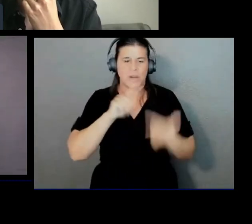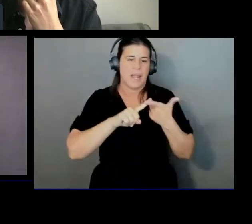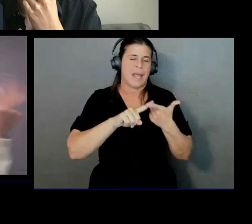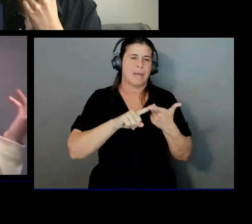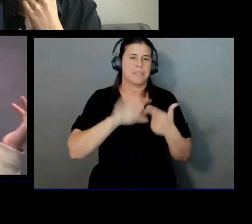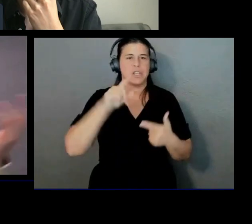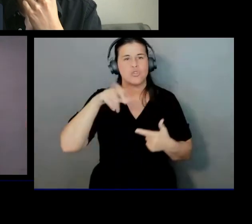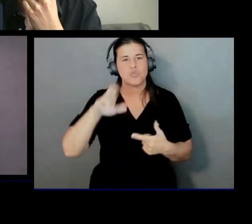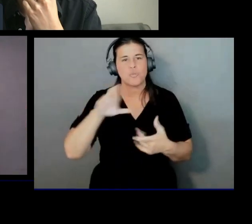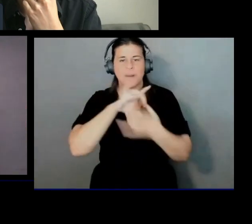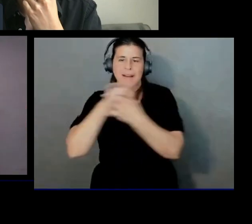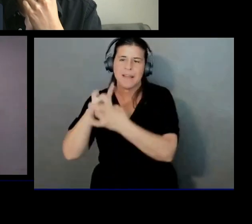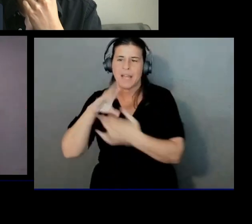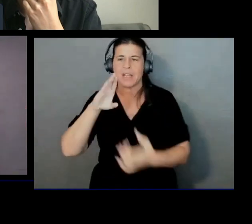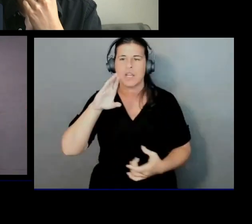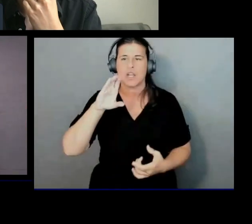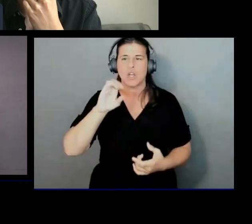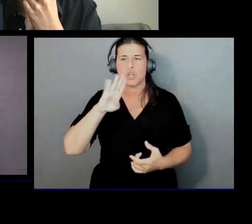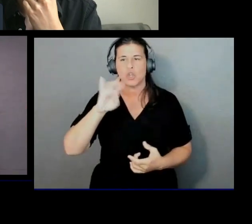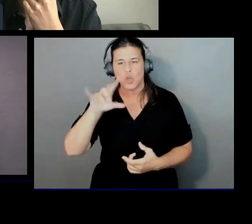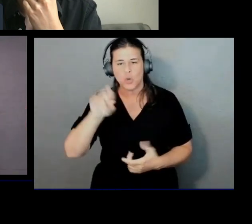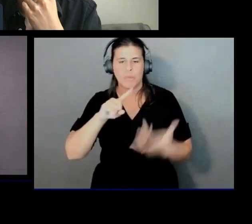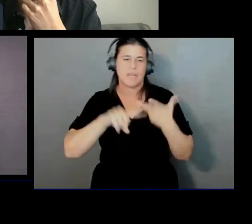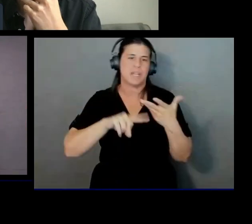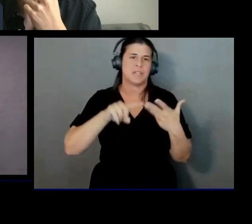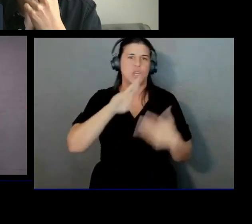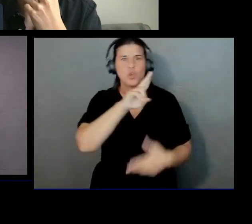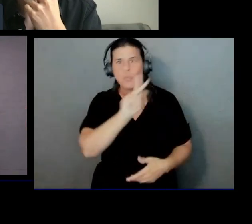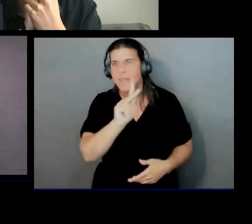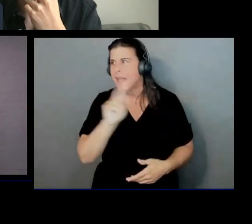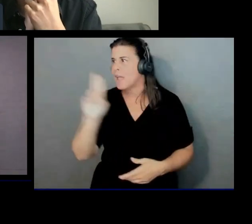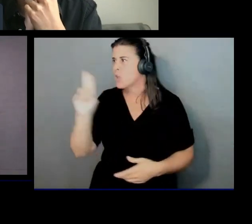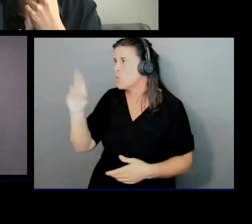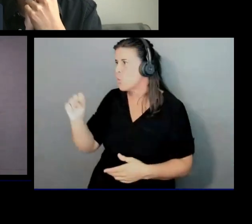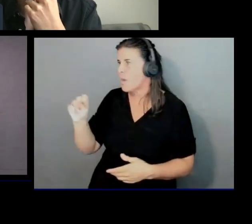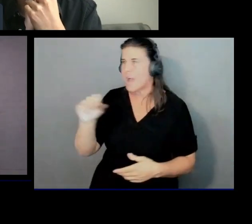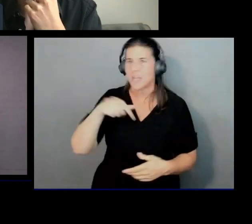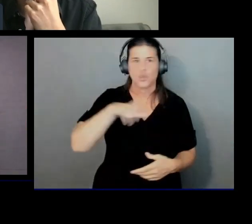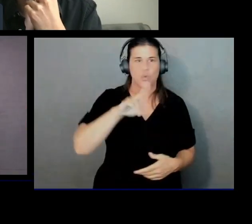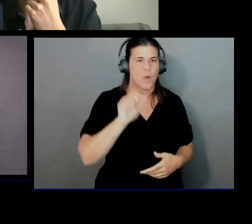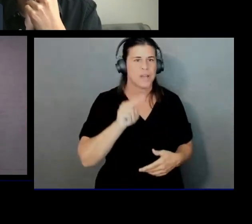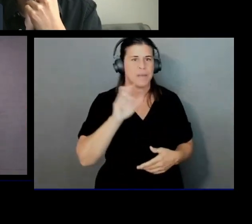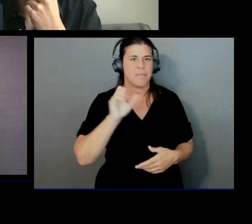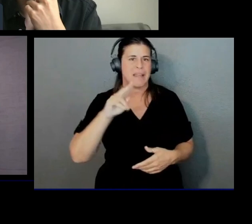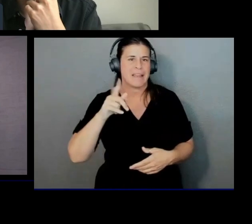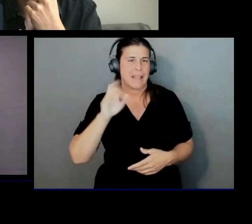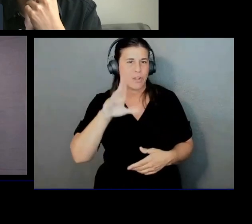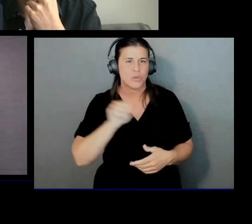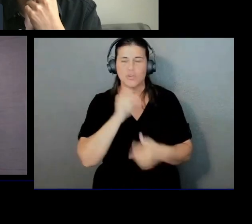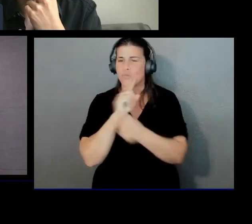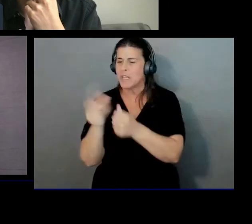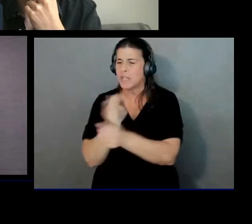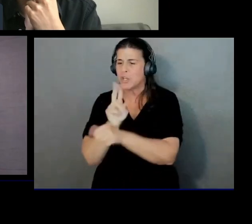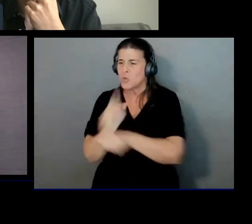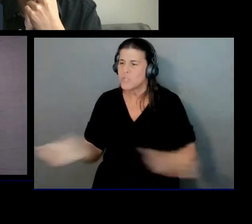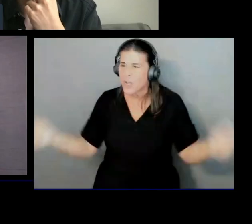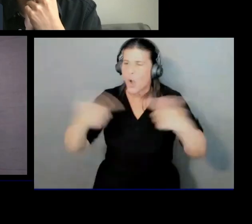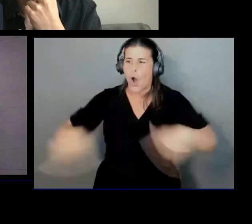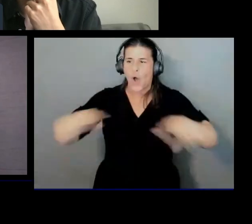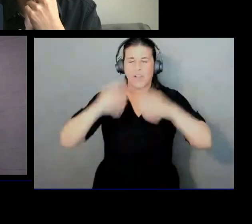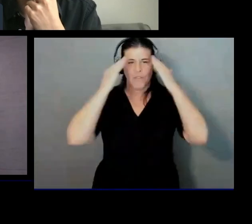in UK, in the US, on quantum annealers, all just using their familiar